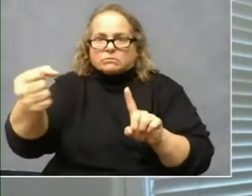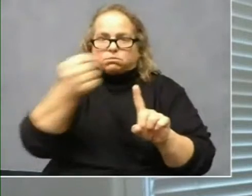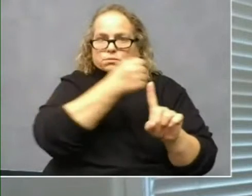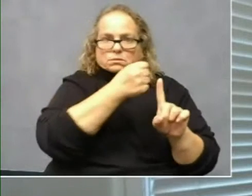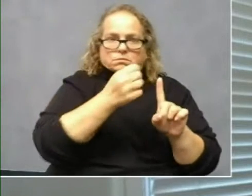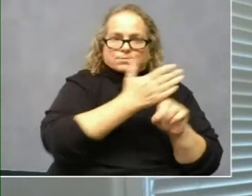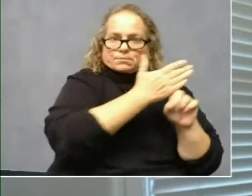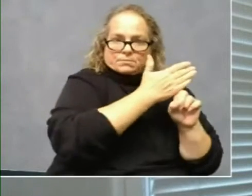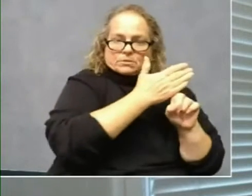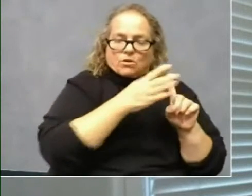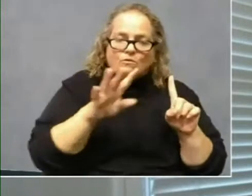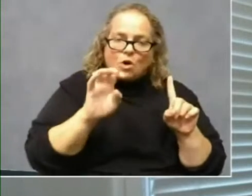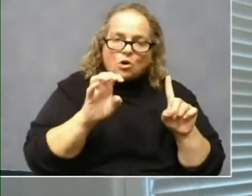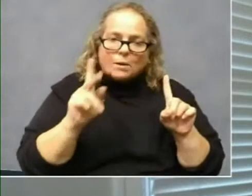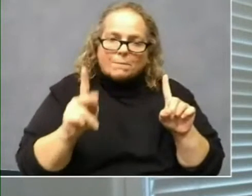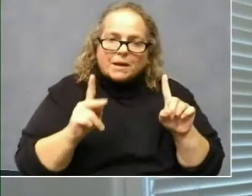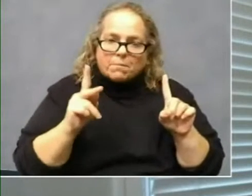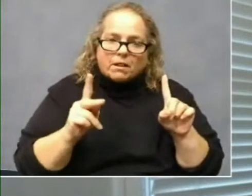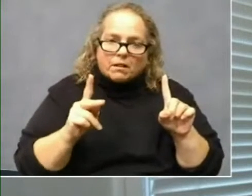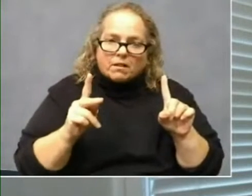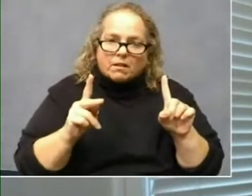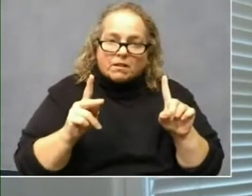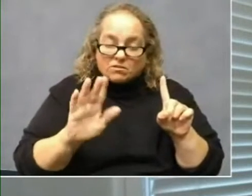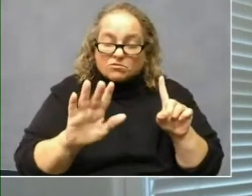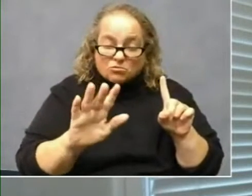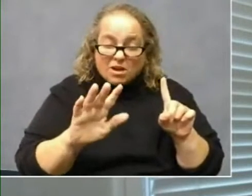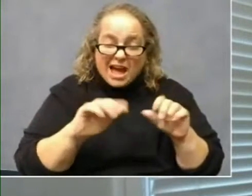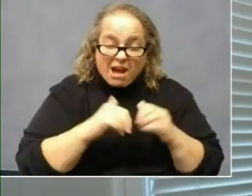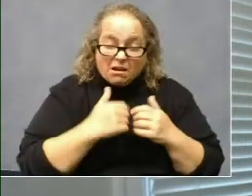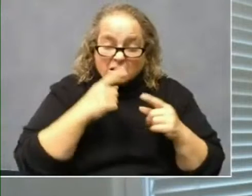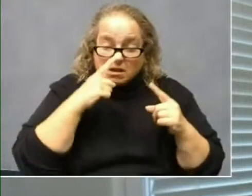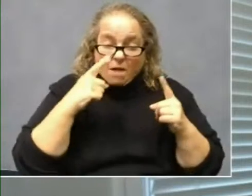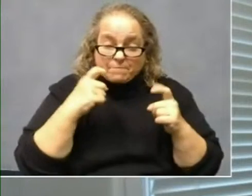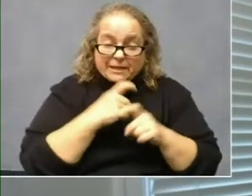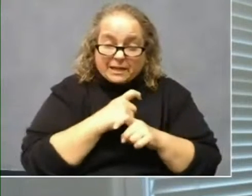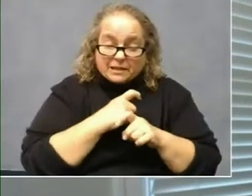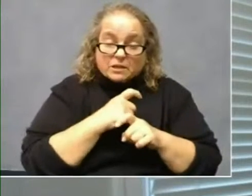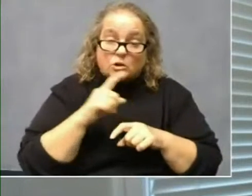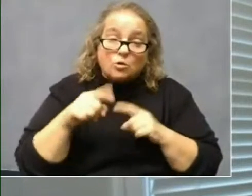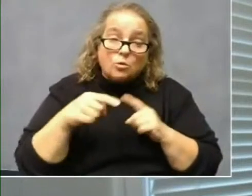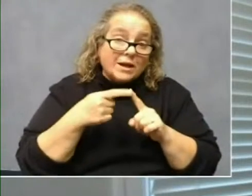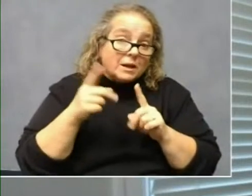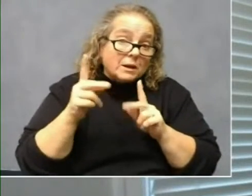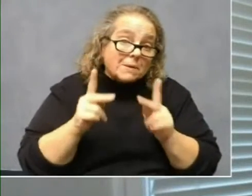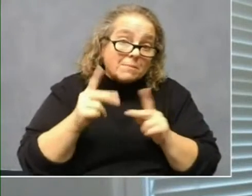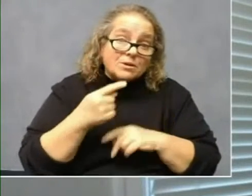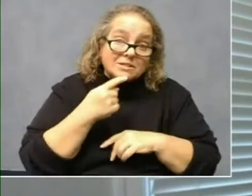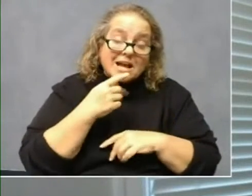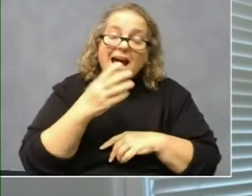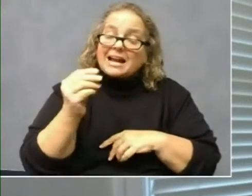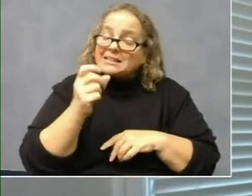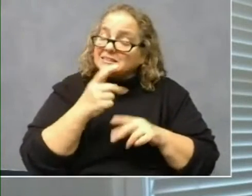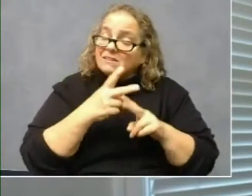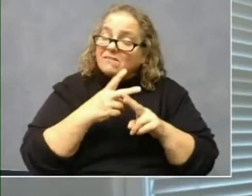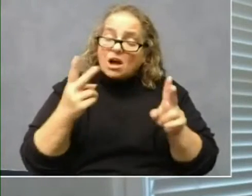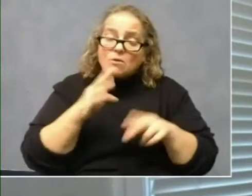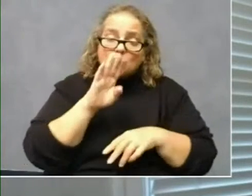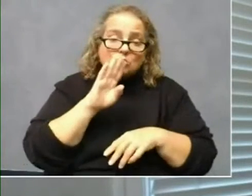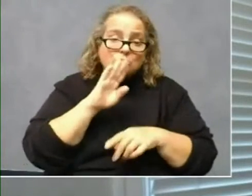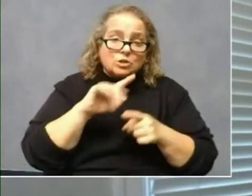just to tell you how complex this is. When people say, and this is frustrating for me, so I will share that it's